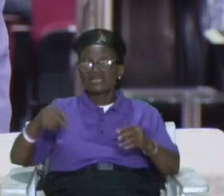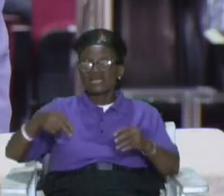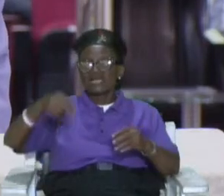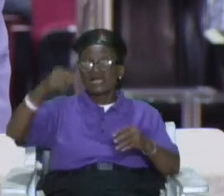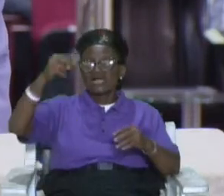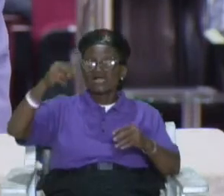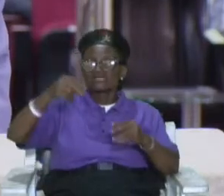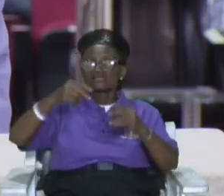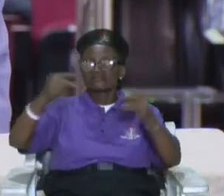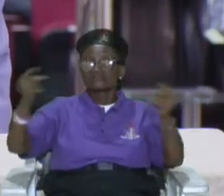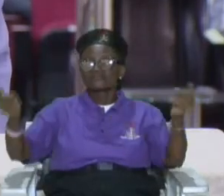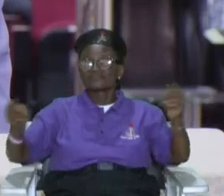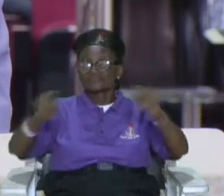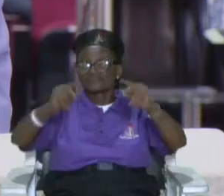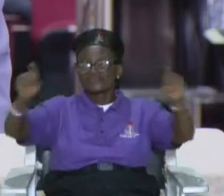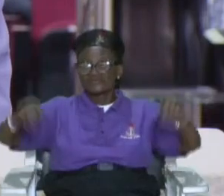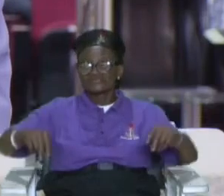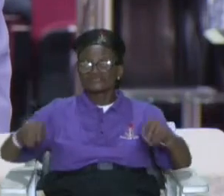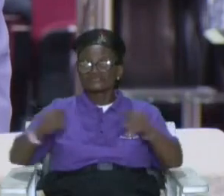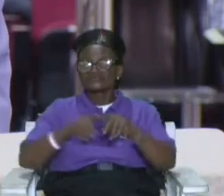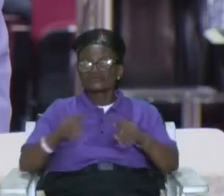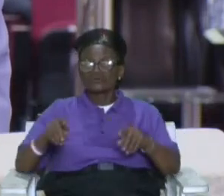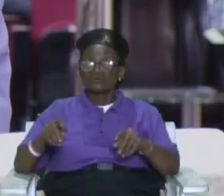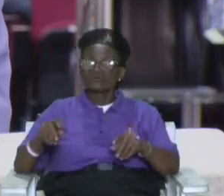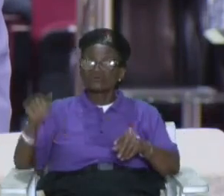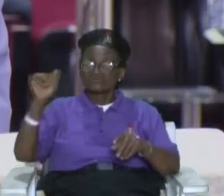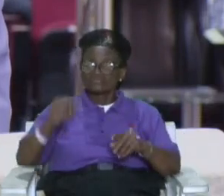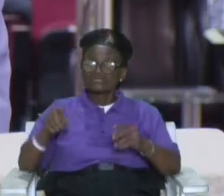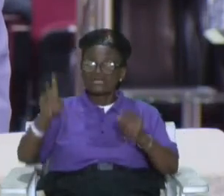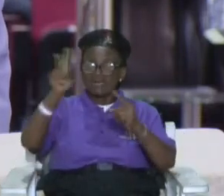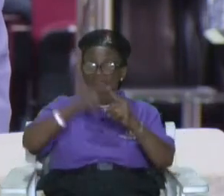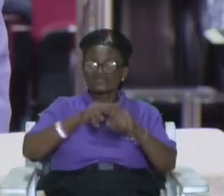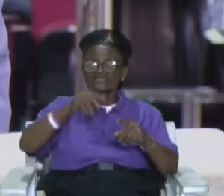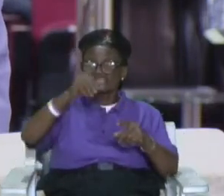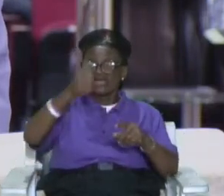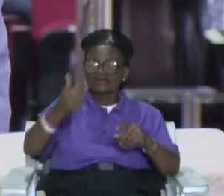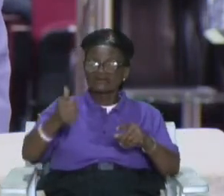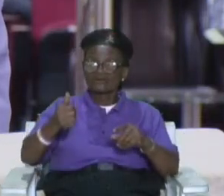So quickly, they appointed another high priest.